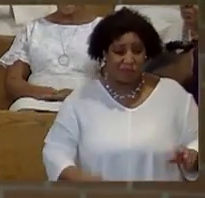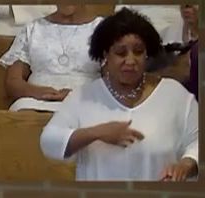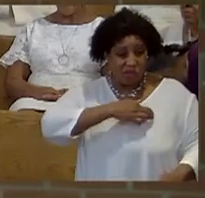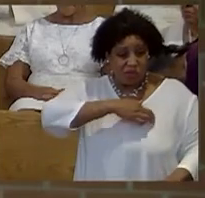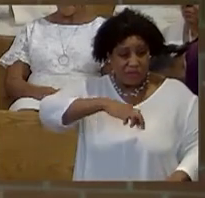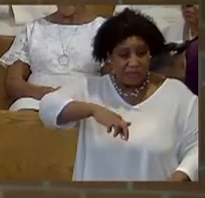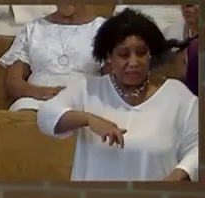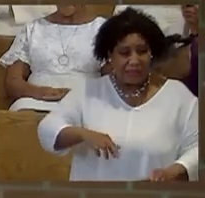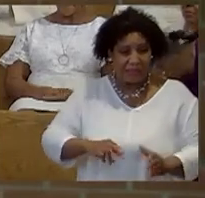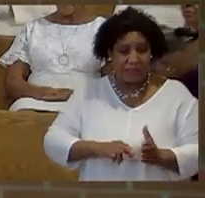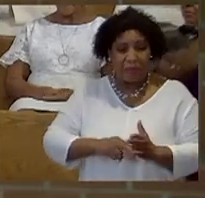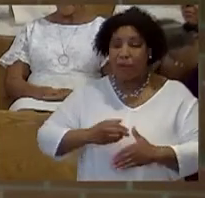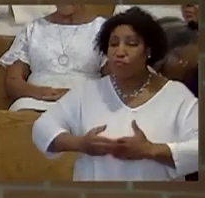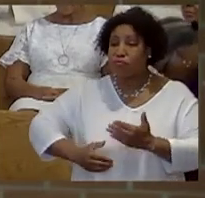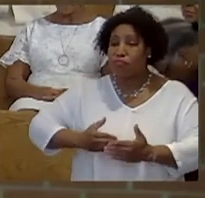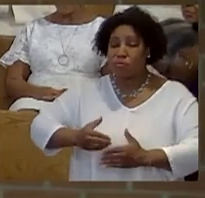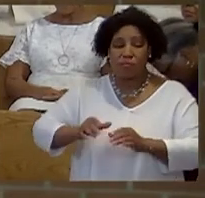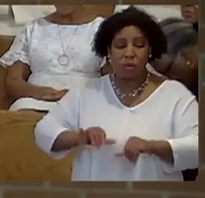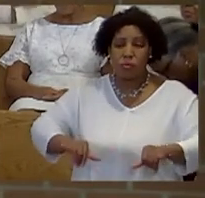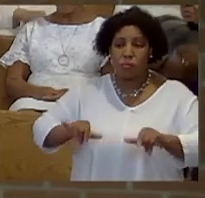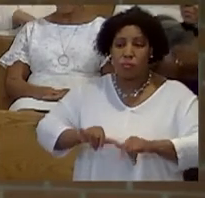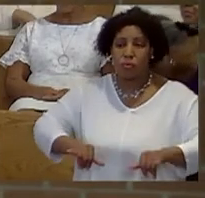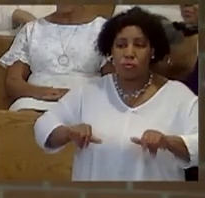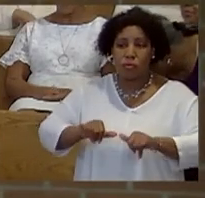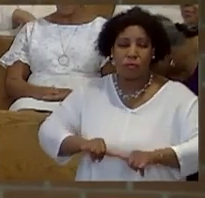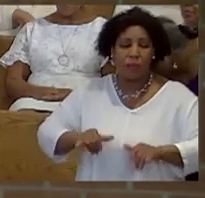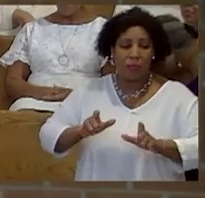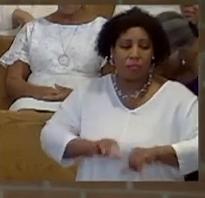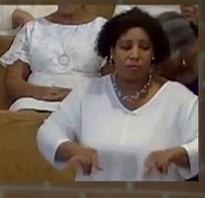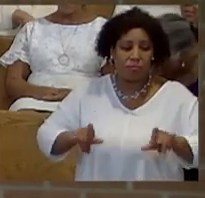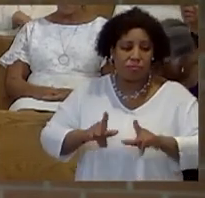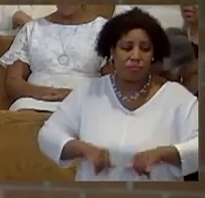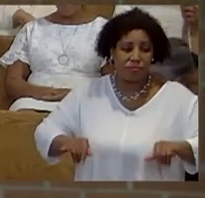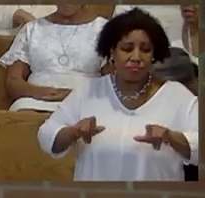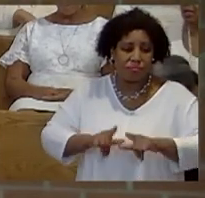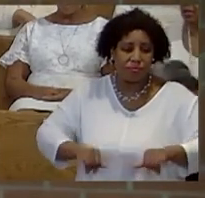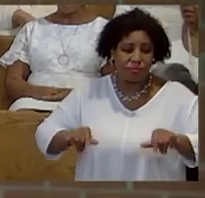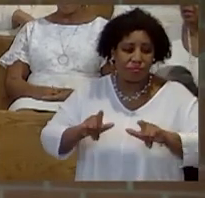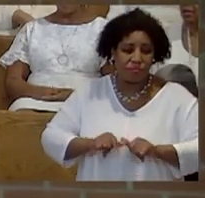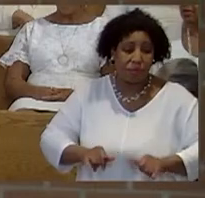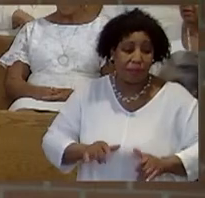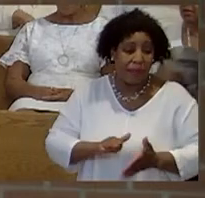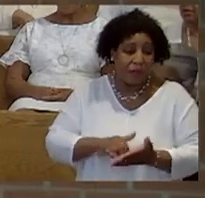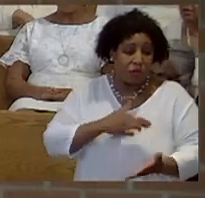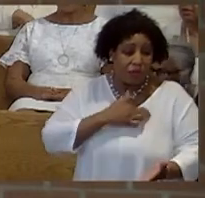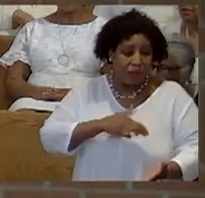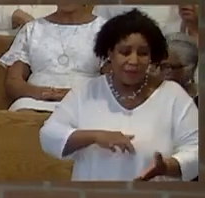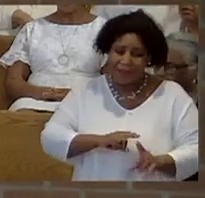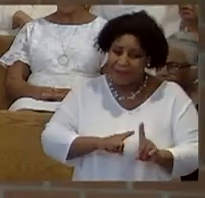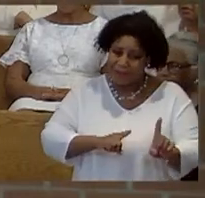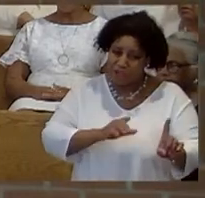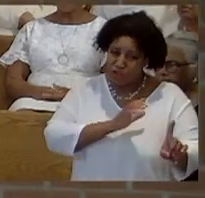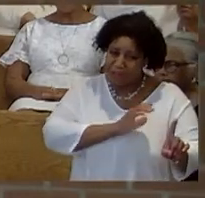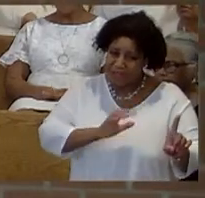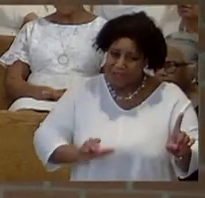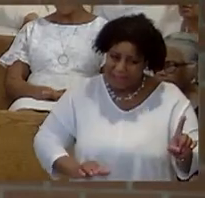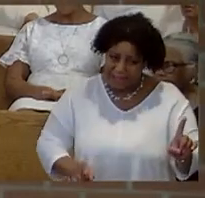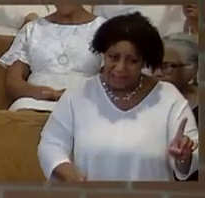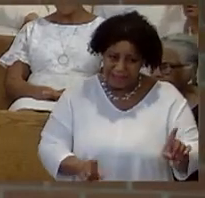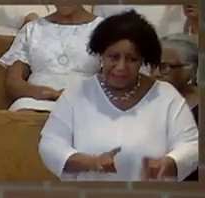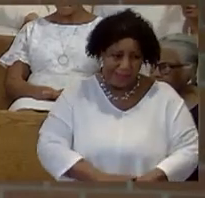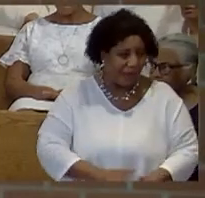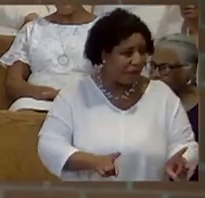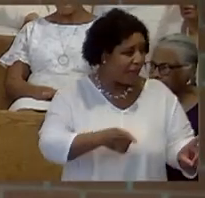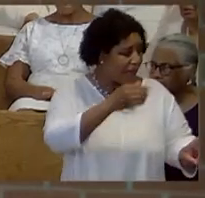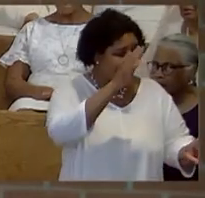is simply doing something in repetition over and over and over again. But Christianity says